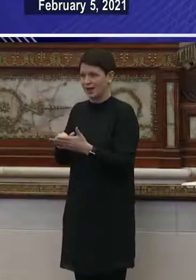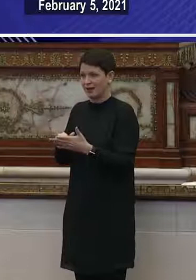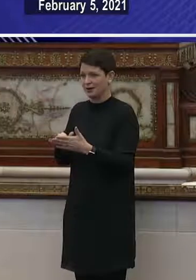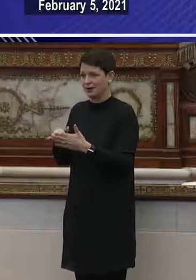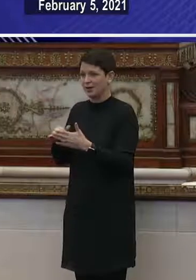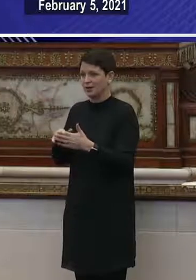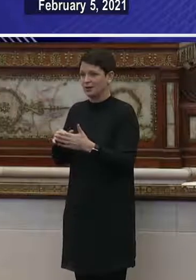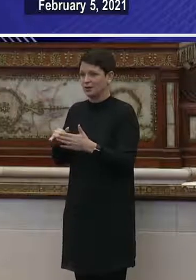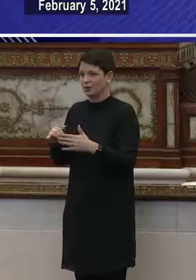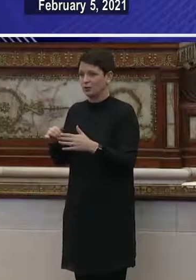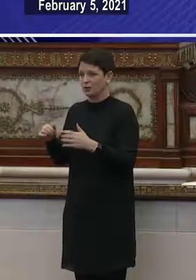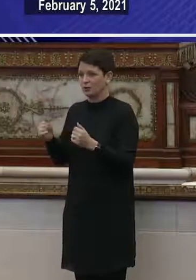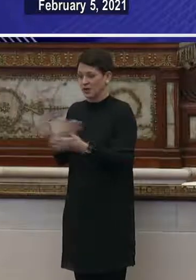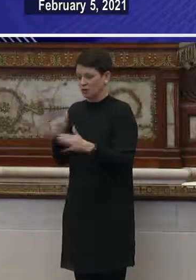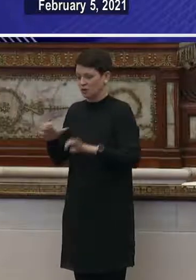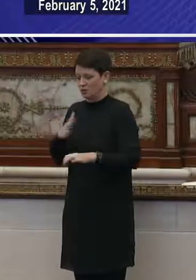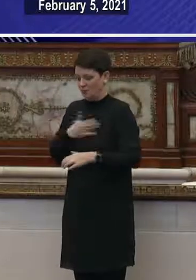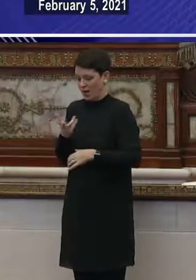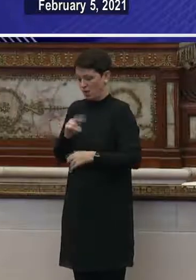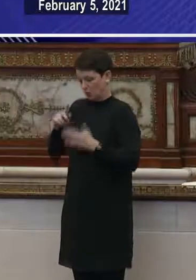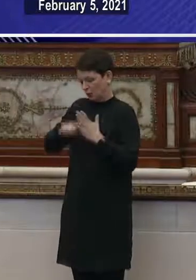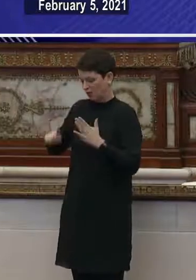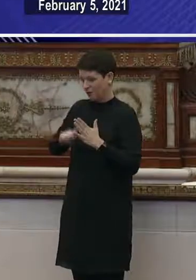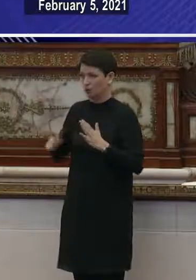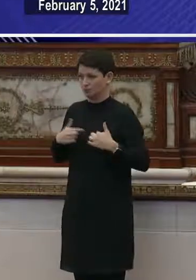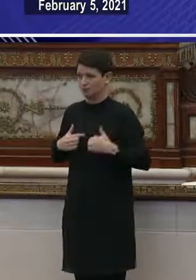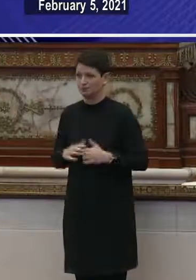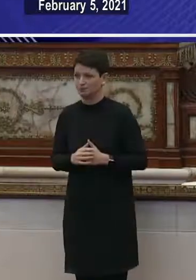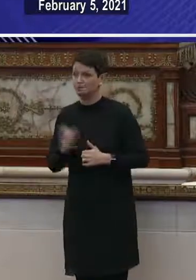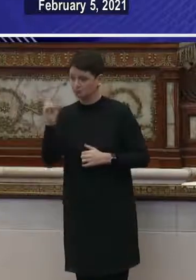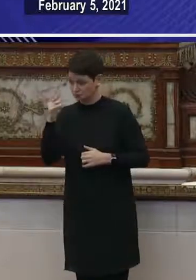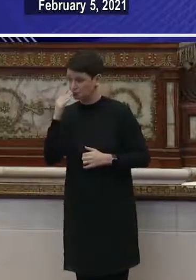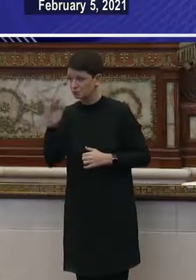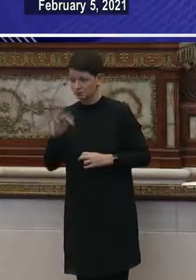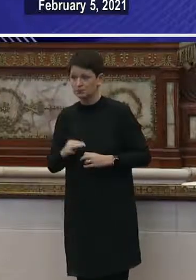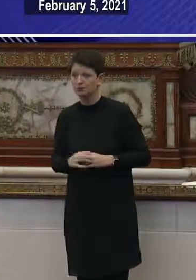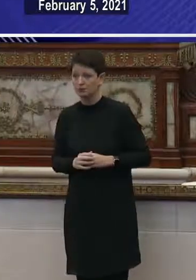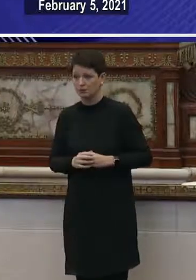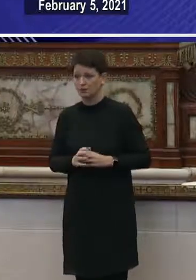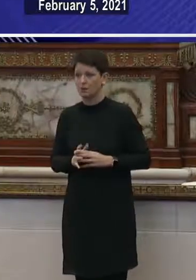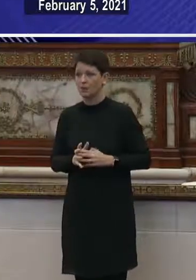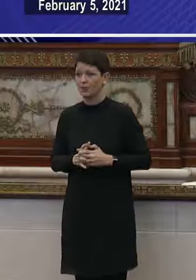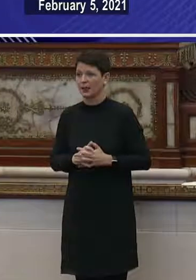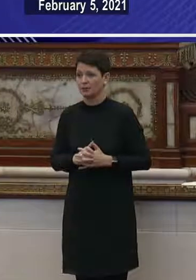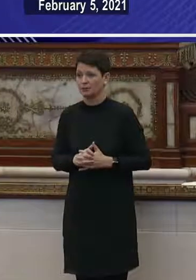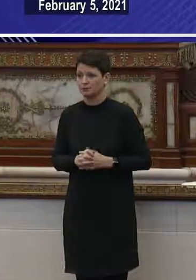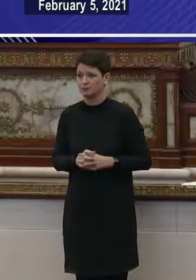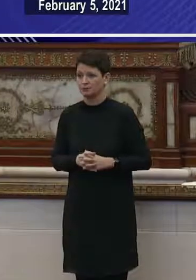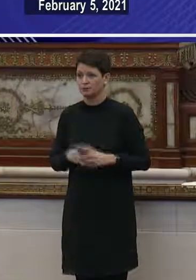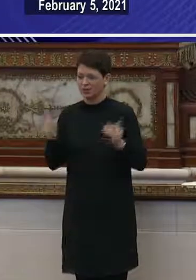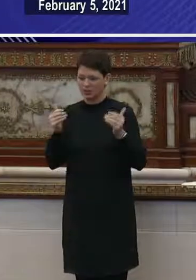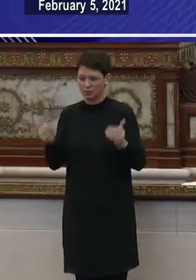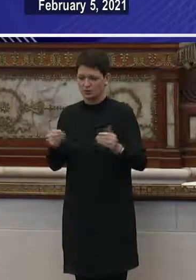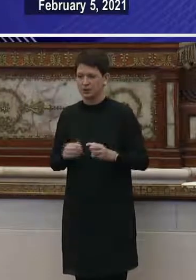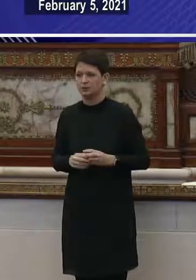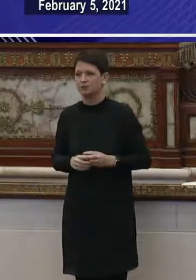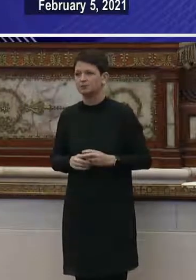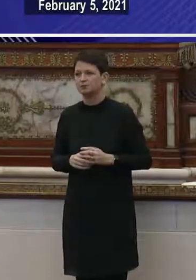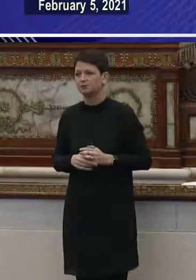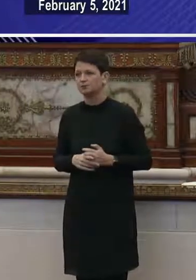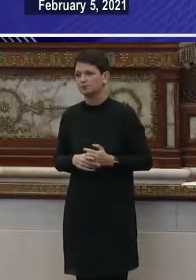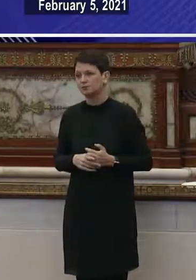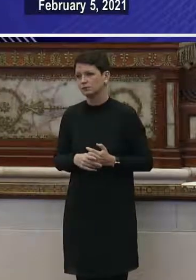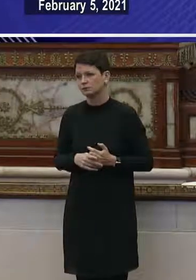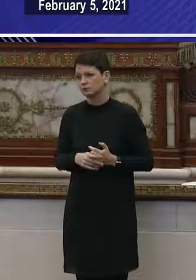my own review or an investigation while he's doing his. Okay. All right. Well, let's proceed then.